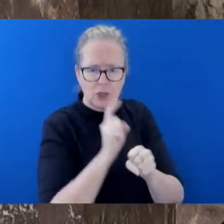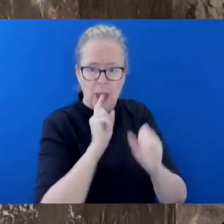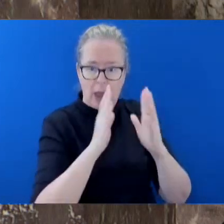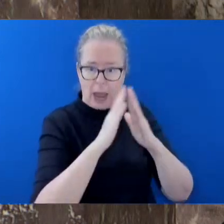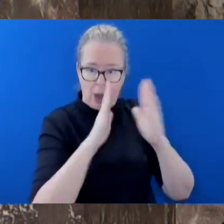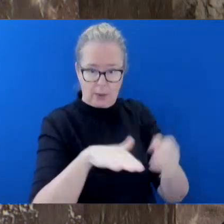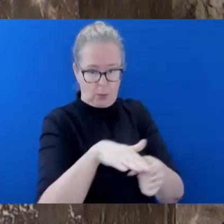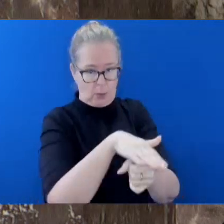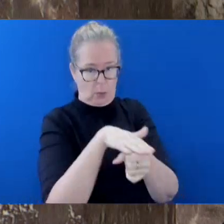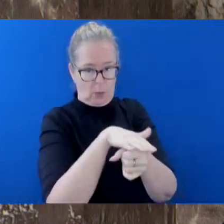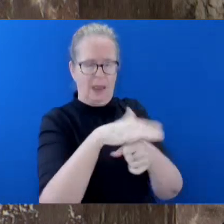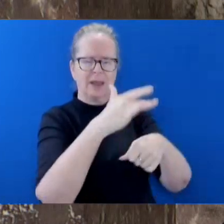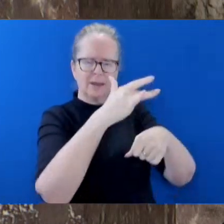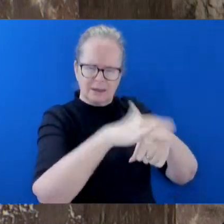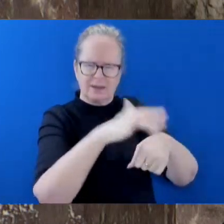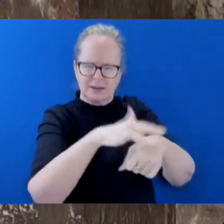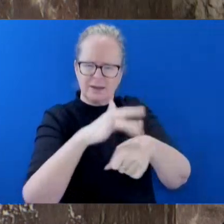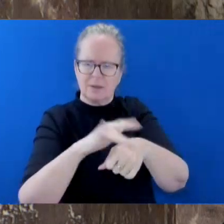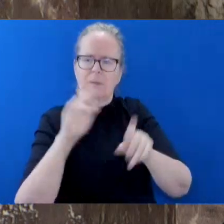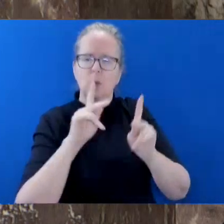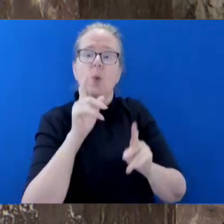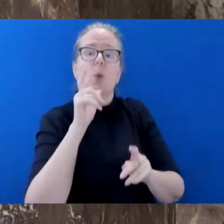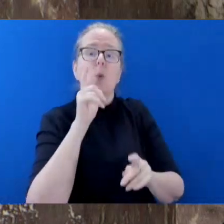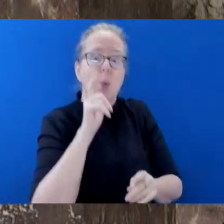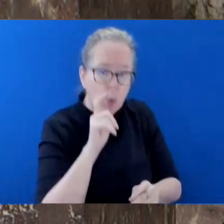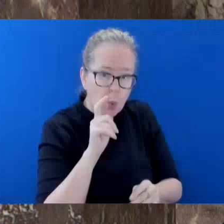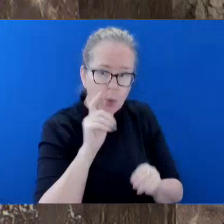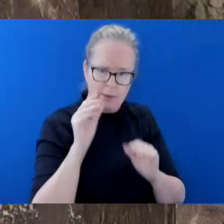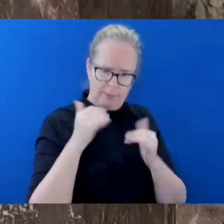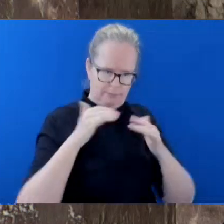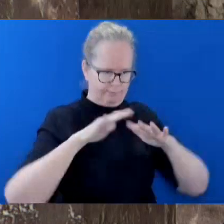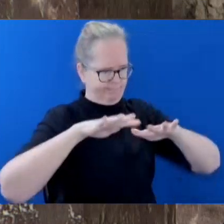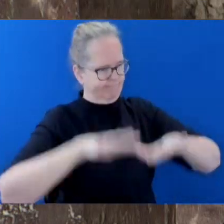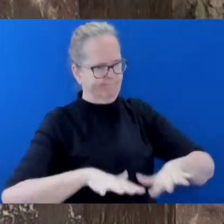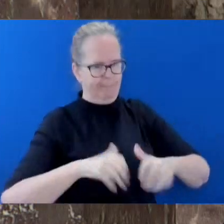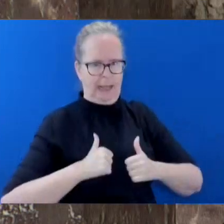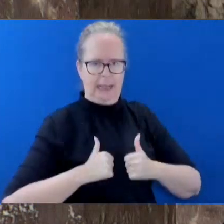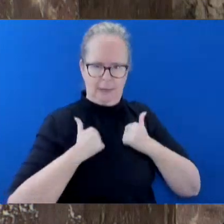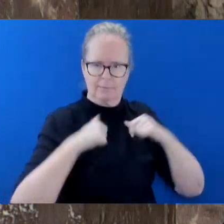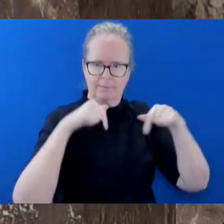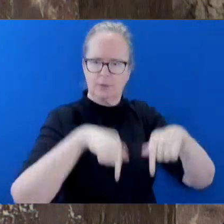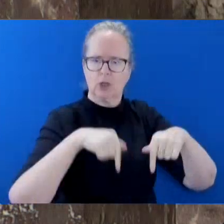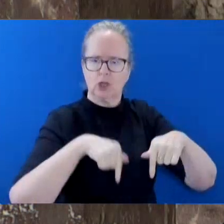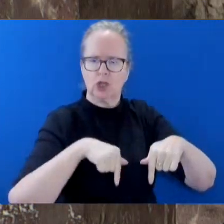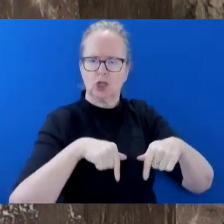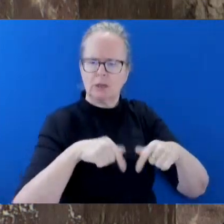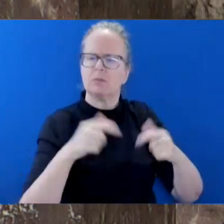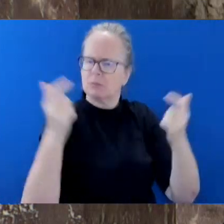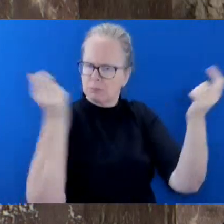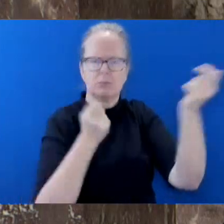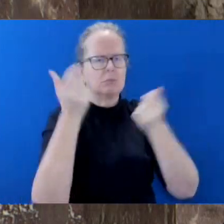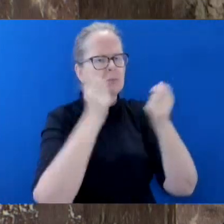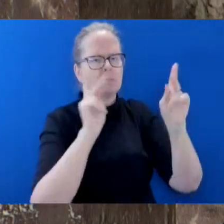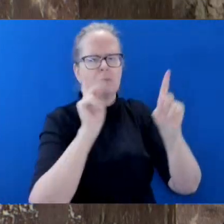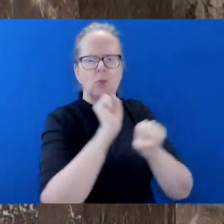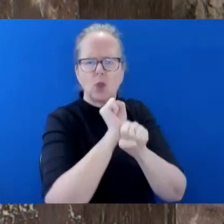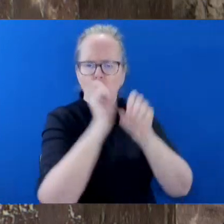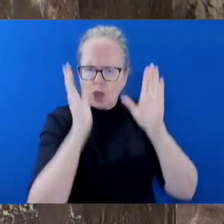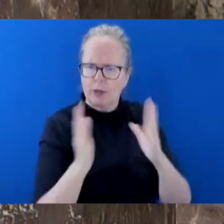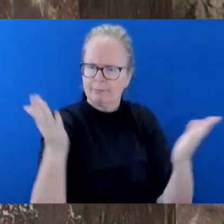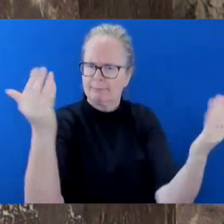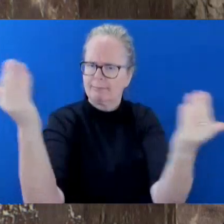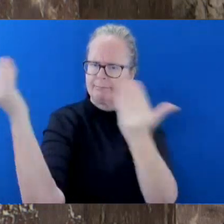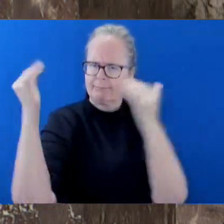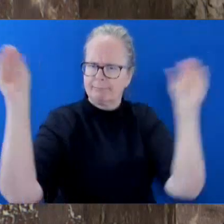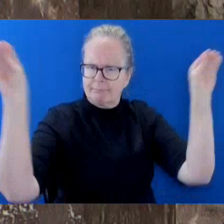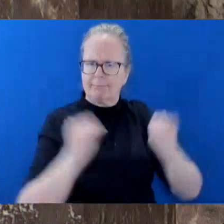that people can have a home. And then we can also attract the important workforce that we need. And I know in that community, members' community, attracting healthcare